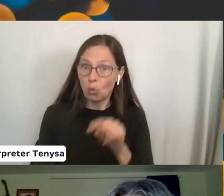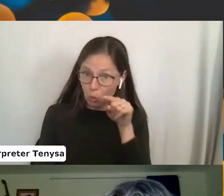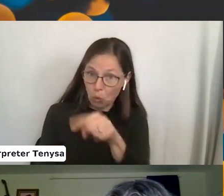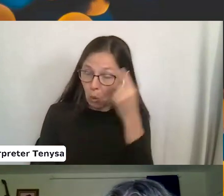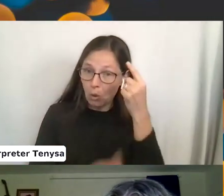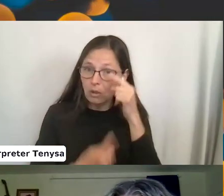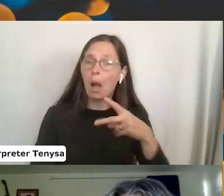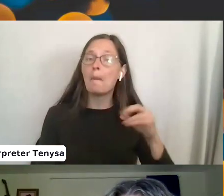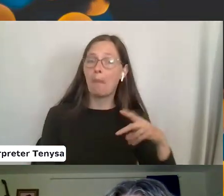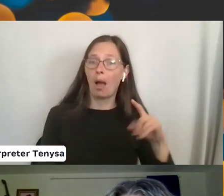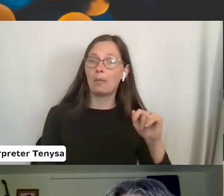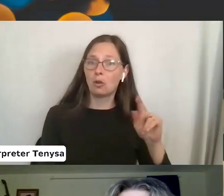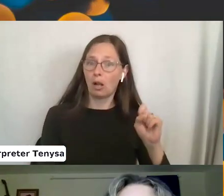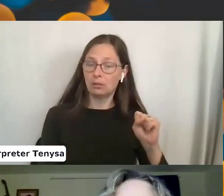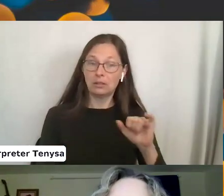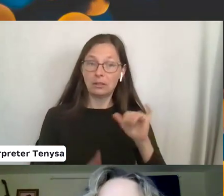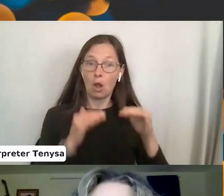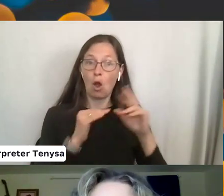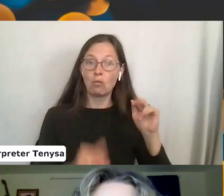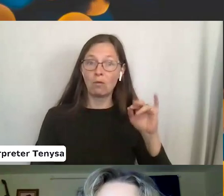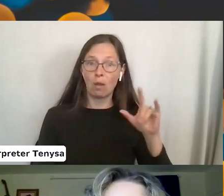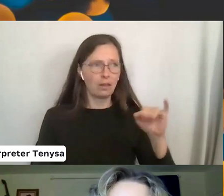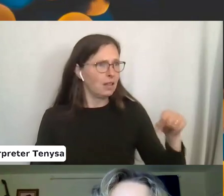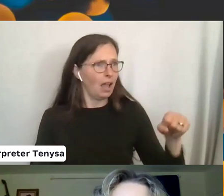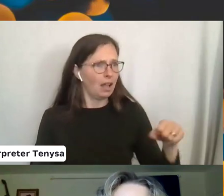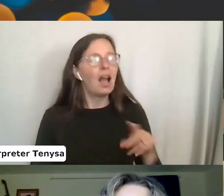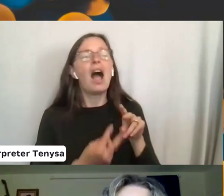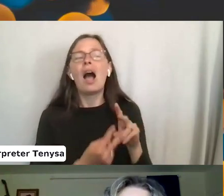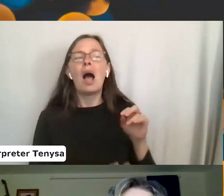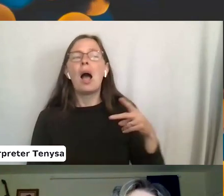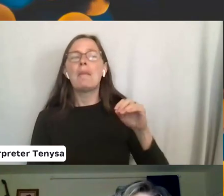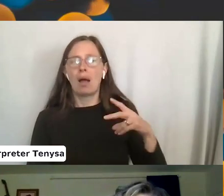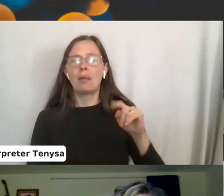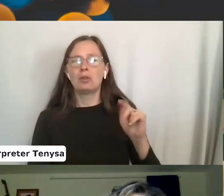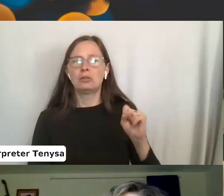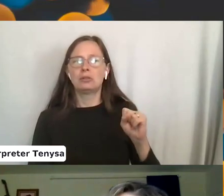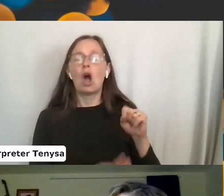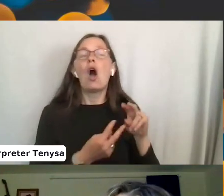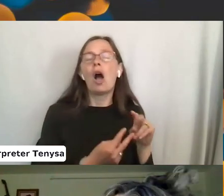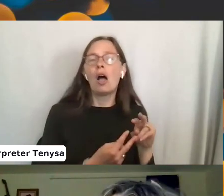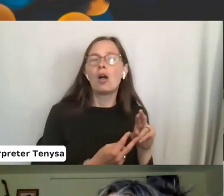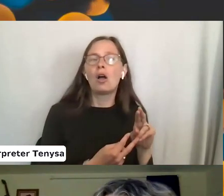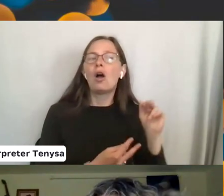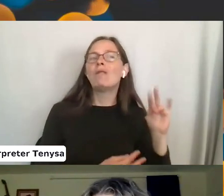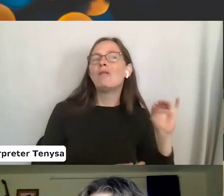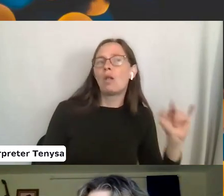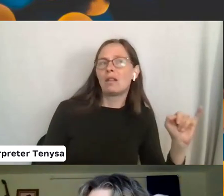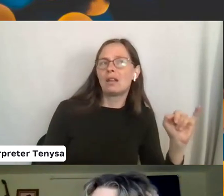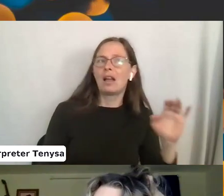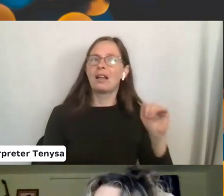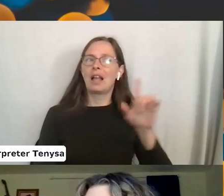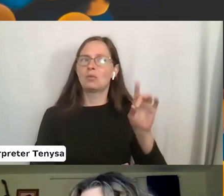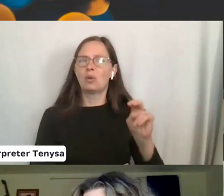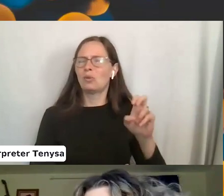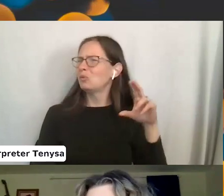Pop-Tarts ravioli? Yeah. Why? The argument is, are they either Pop-Tarts or are they either ravioli or calzones? No,